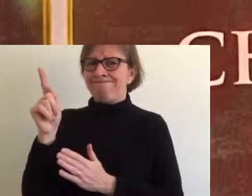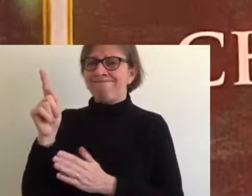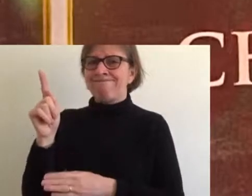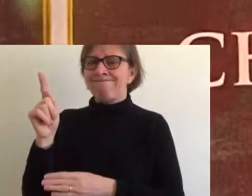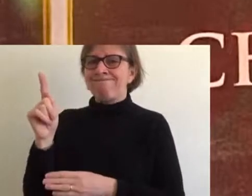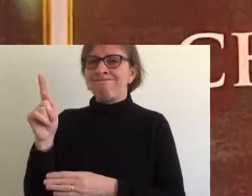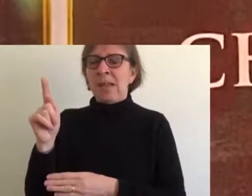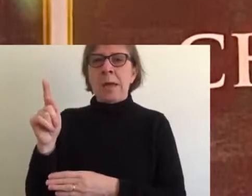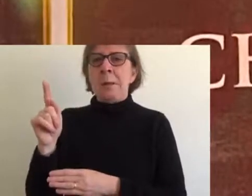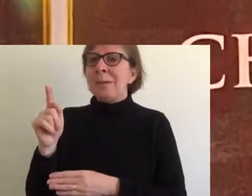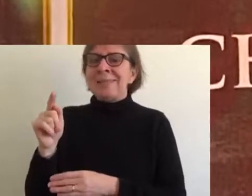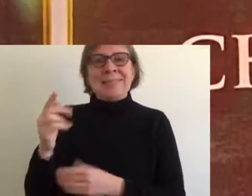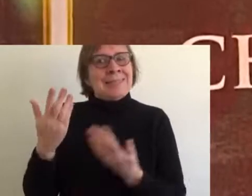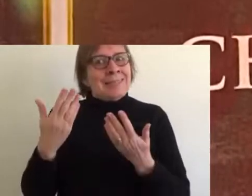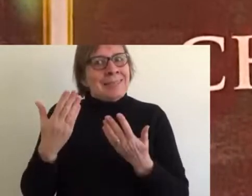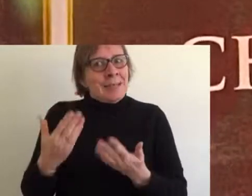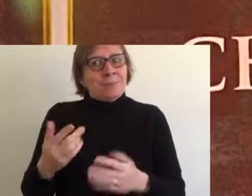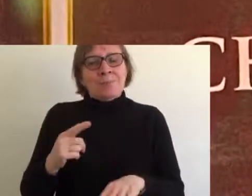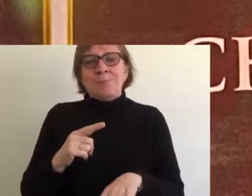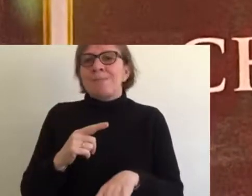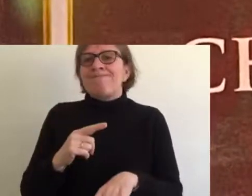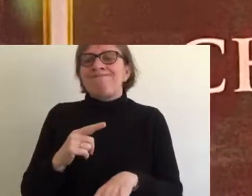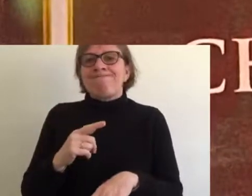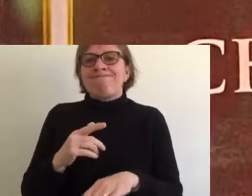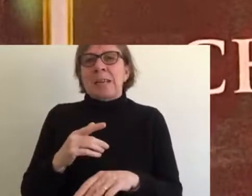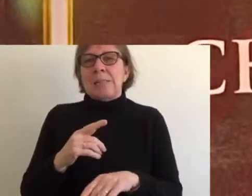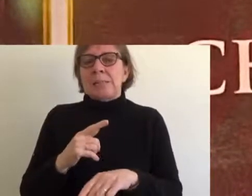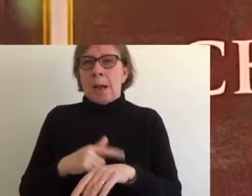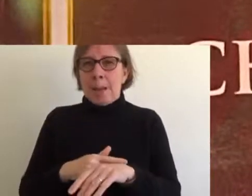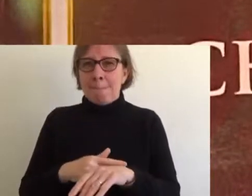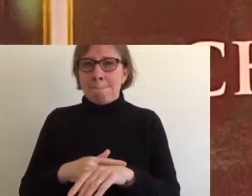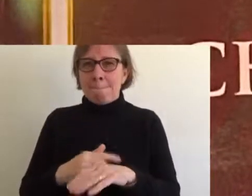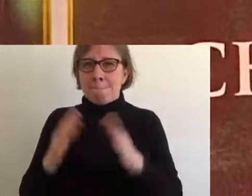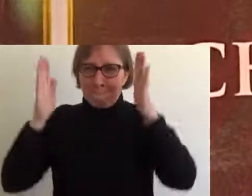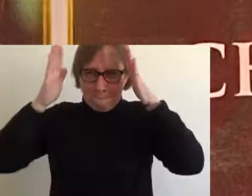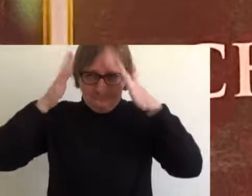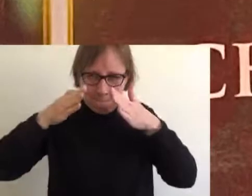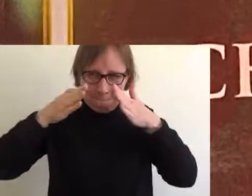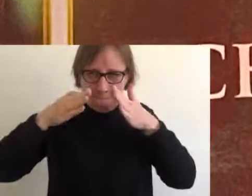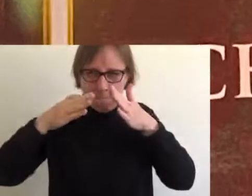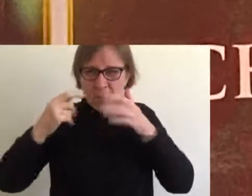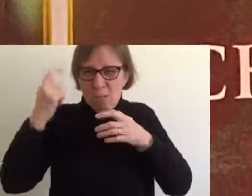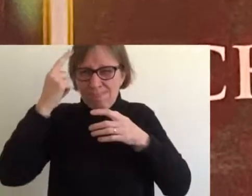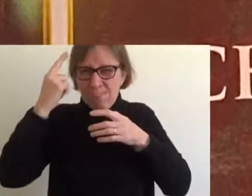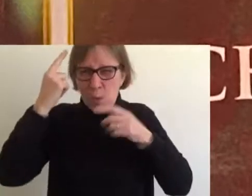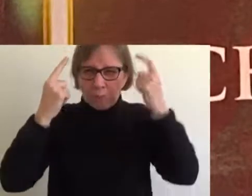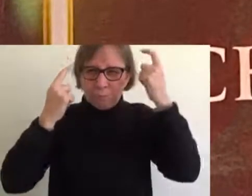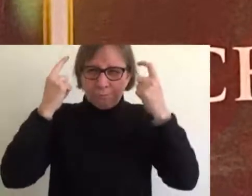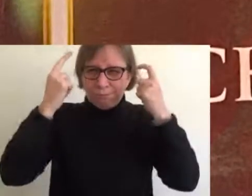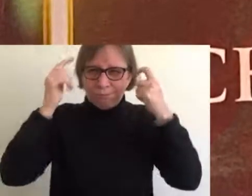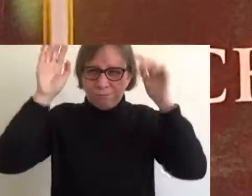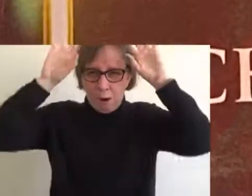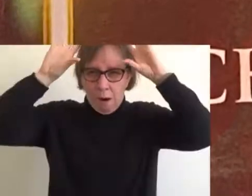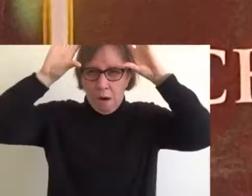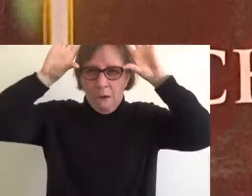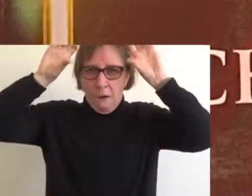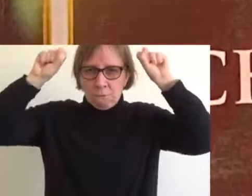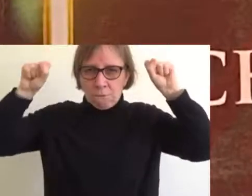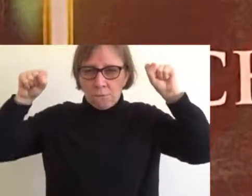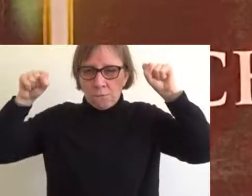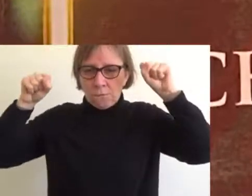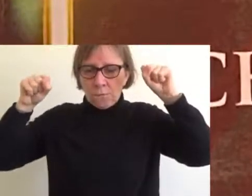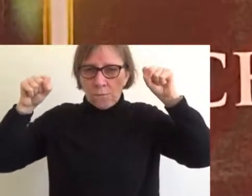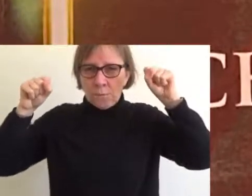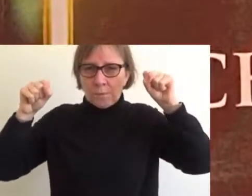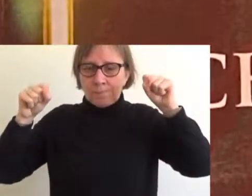to an interior silence and to turn aside from all the noise and concerns of our lives and thoughts. As we